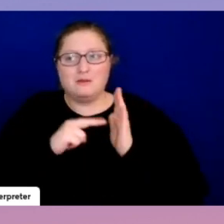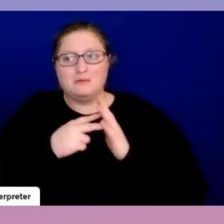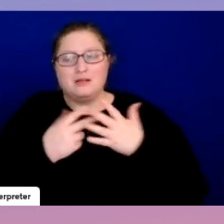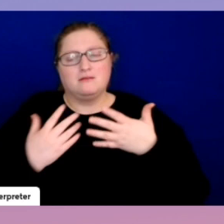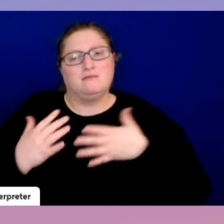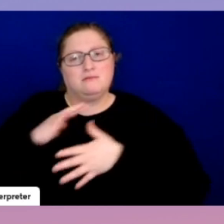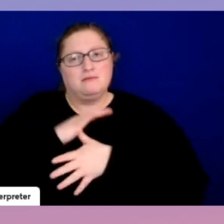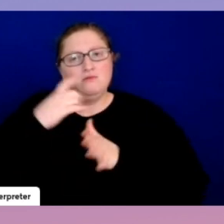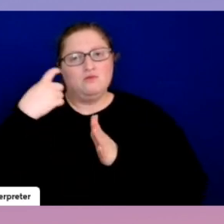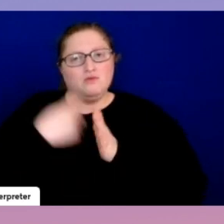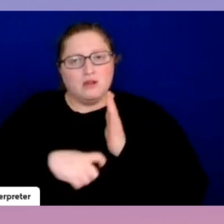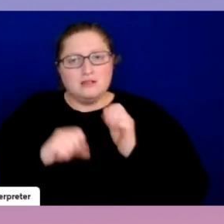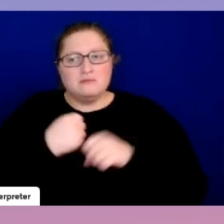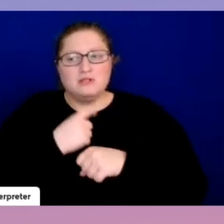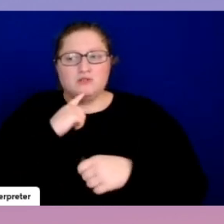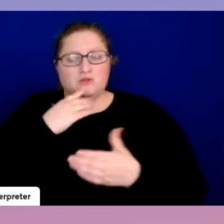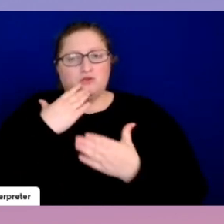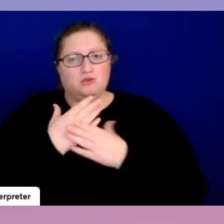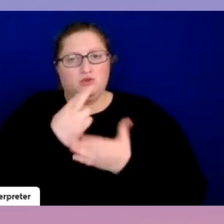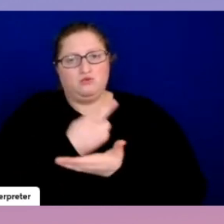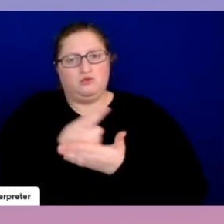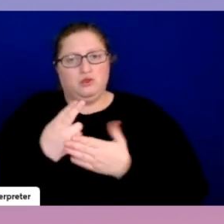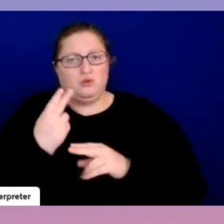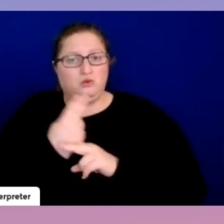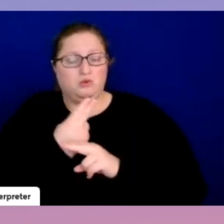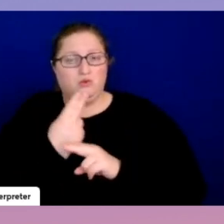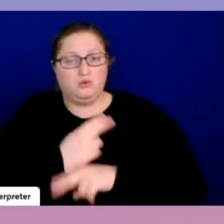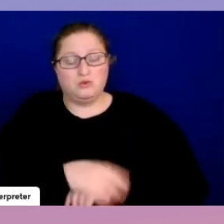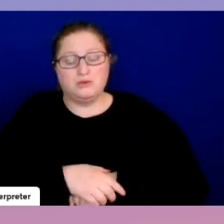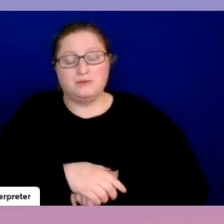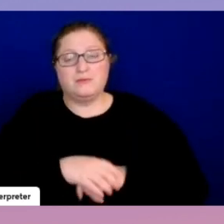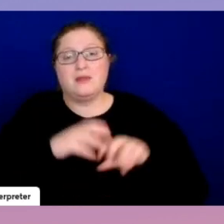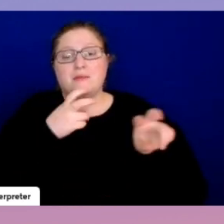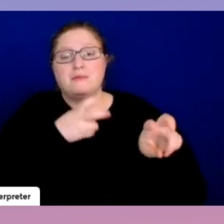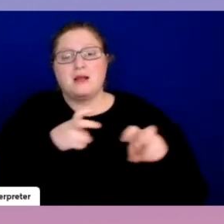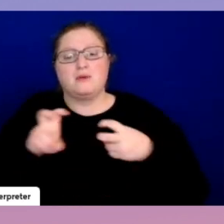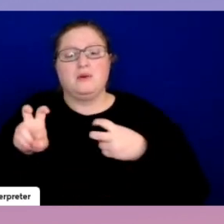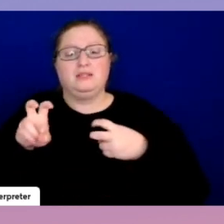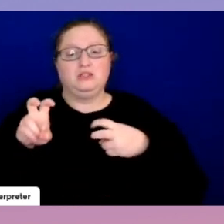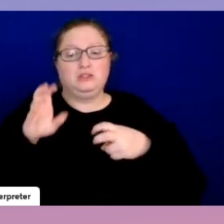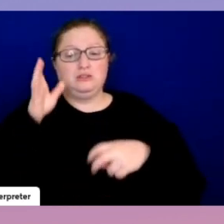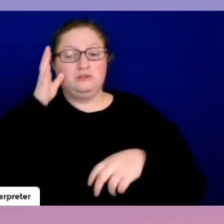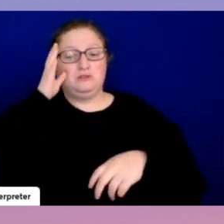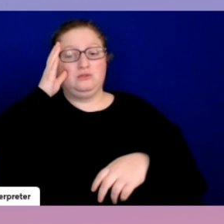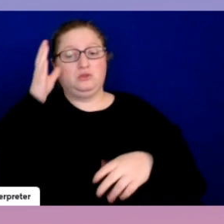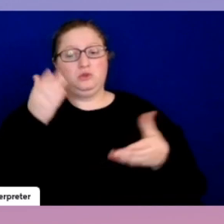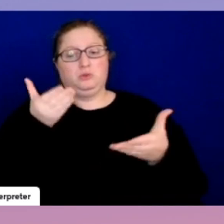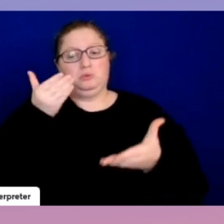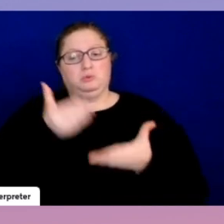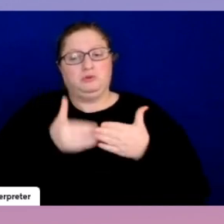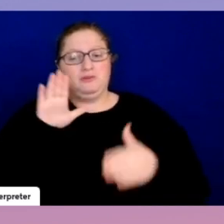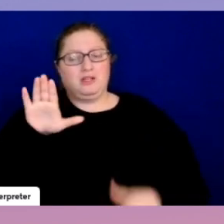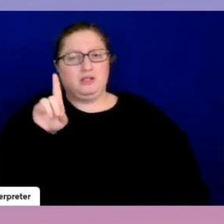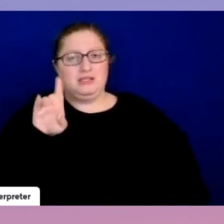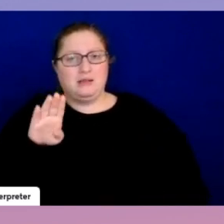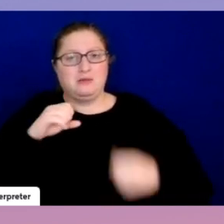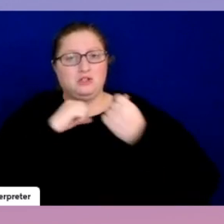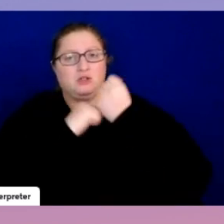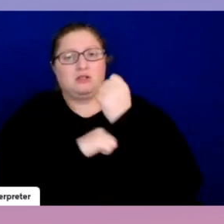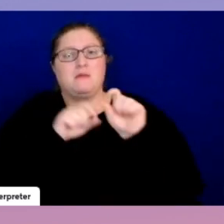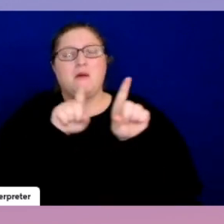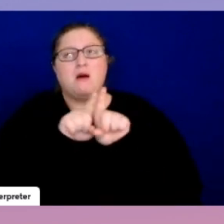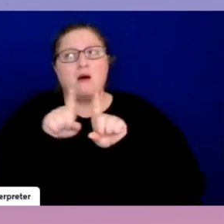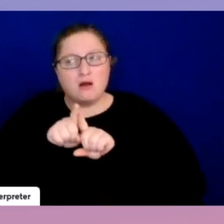resource utilization. The migration not only future-proofed their database infrastructure, but also unlocked